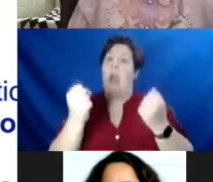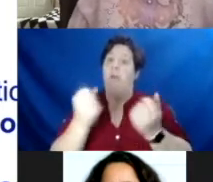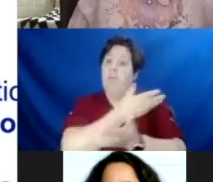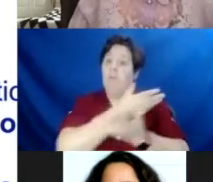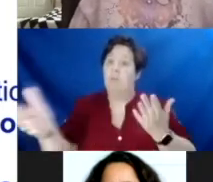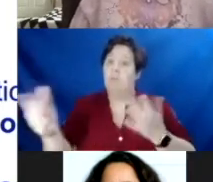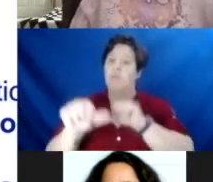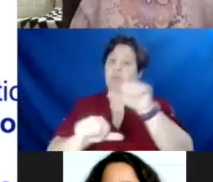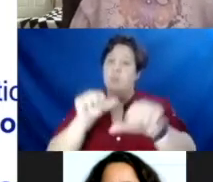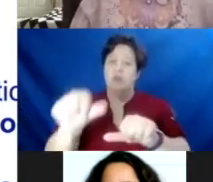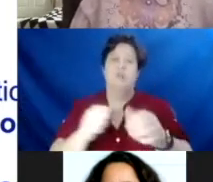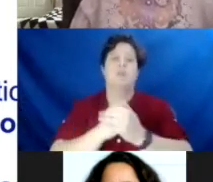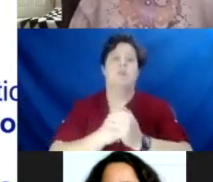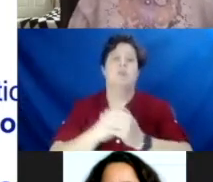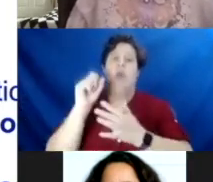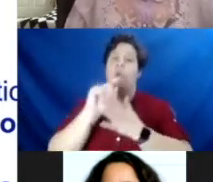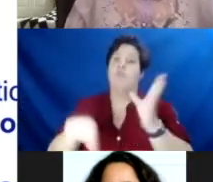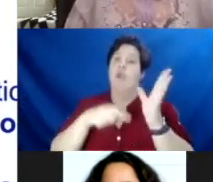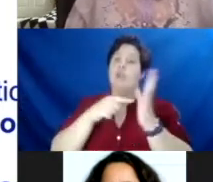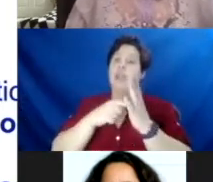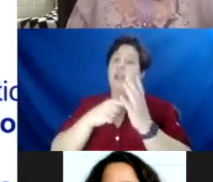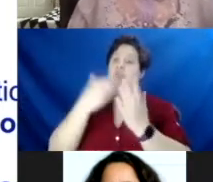process. Project documentation,